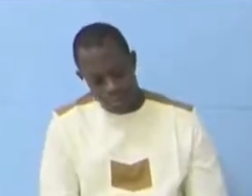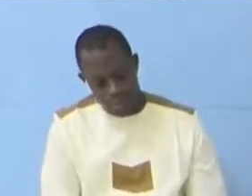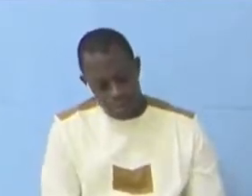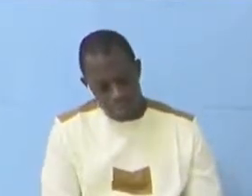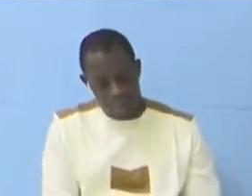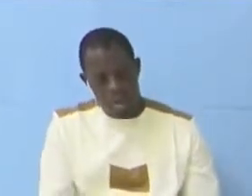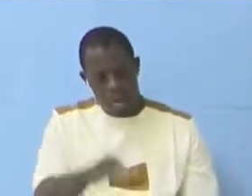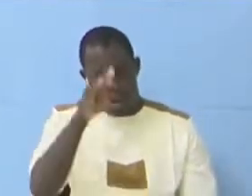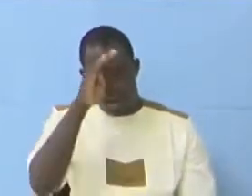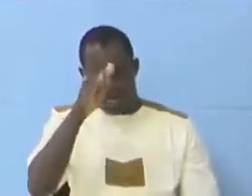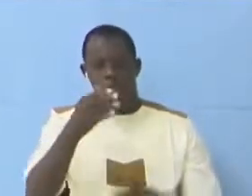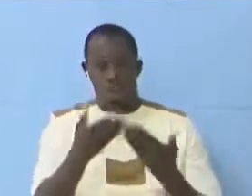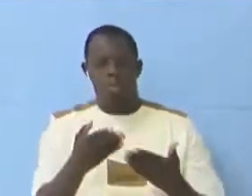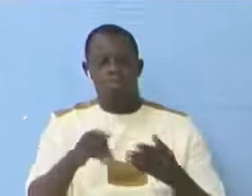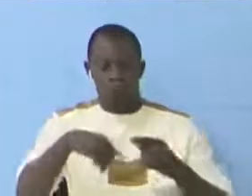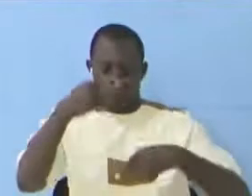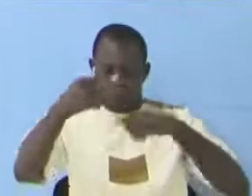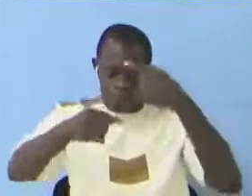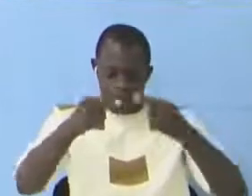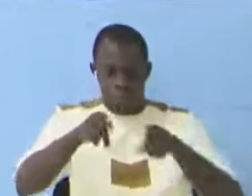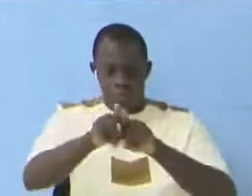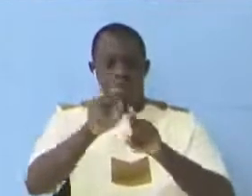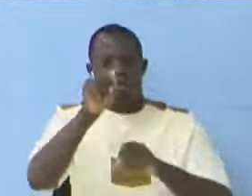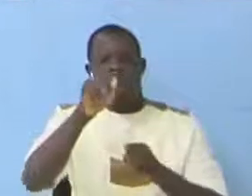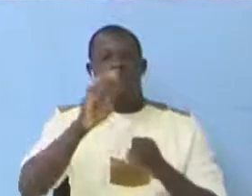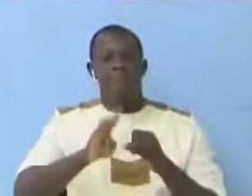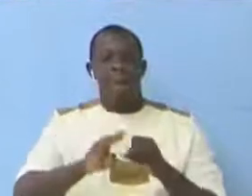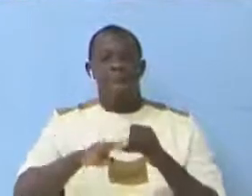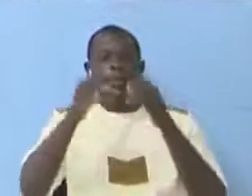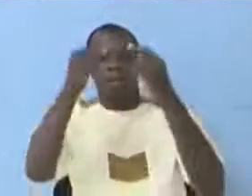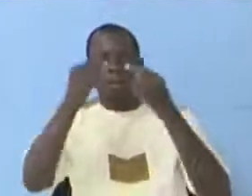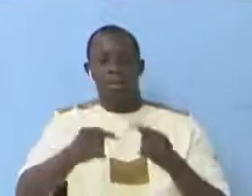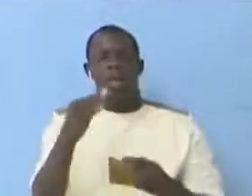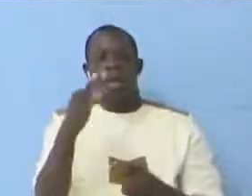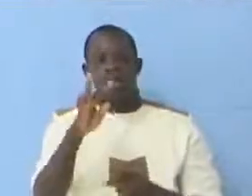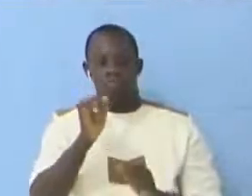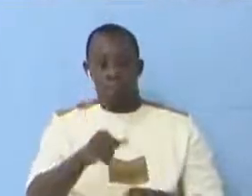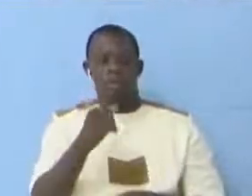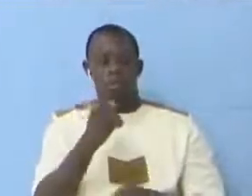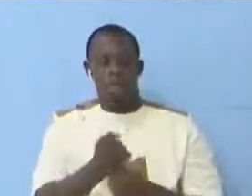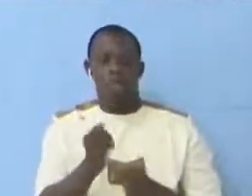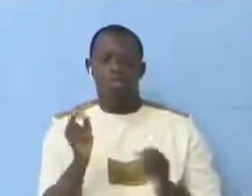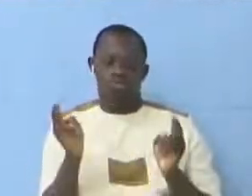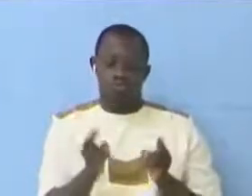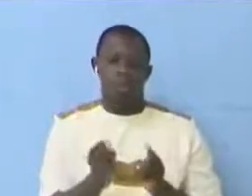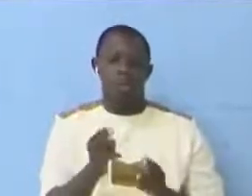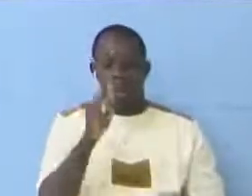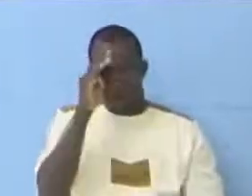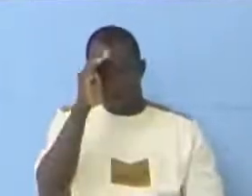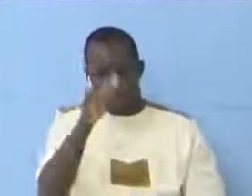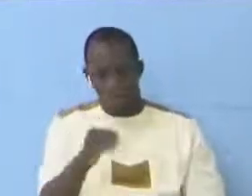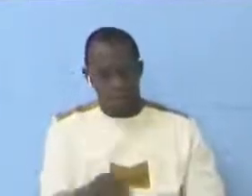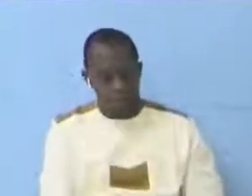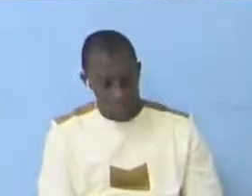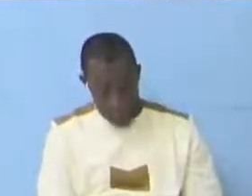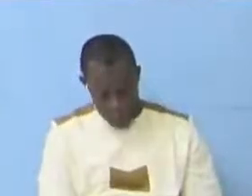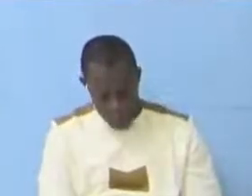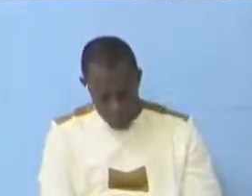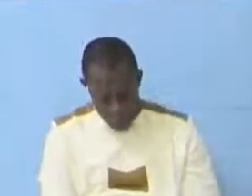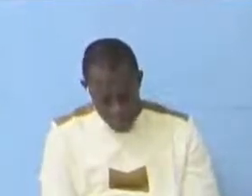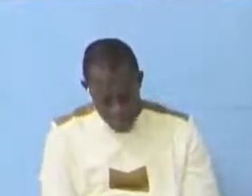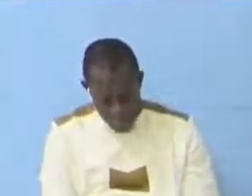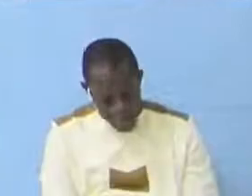Thank you very much, Emma. You may now proceed with your concluding remarks, if you can make them brief. Thank you. I